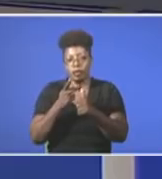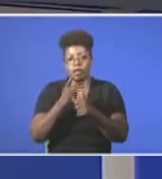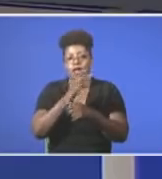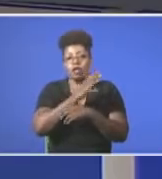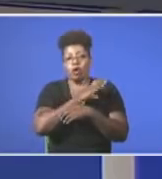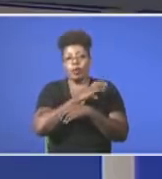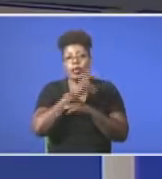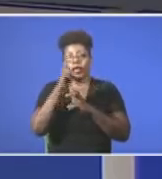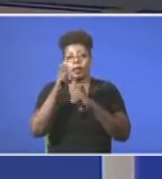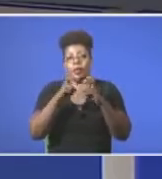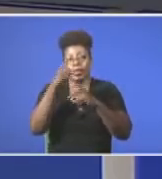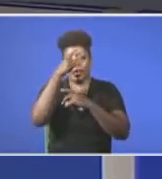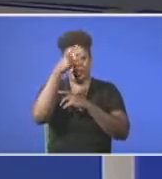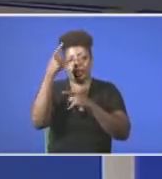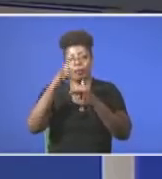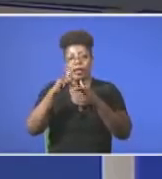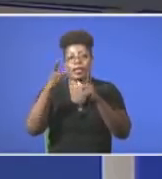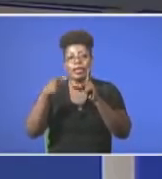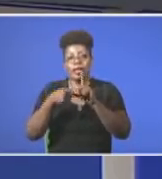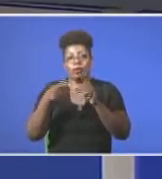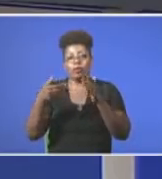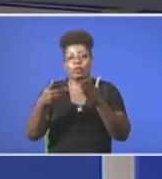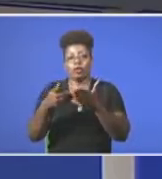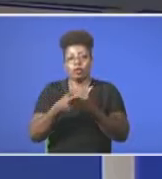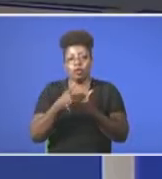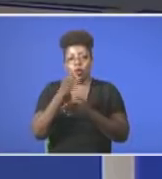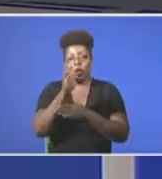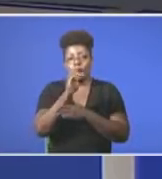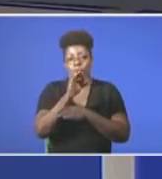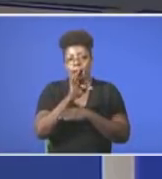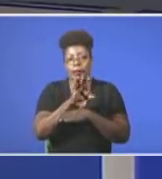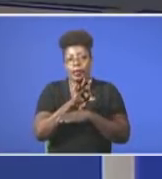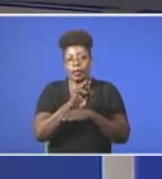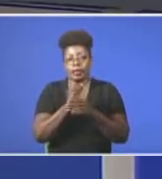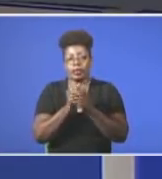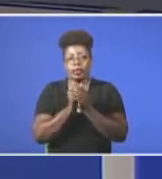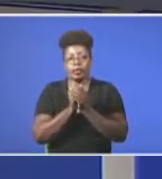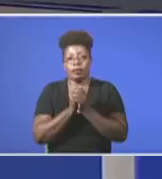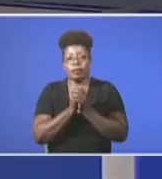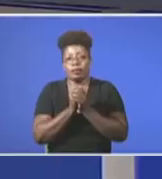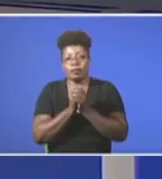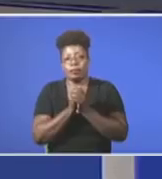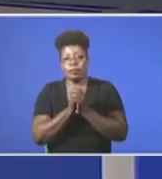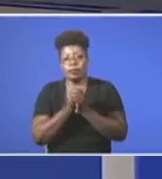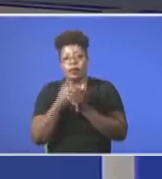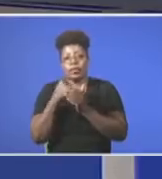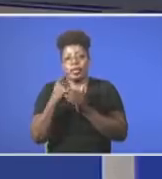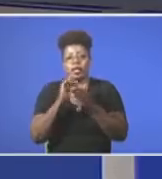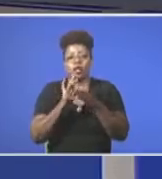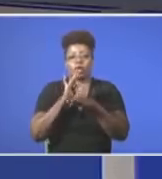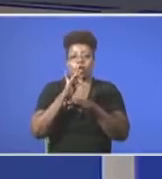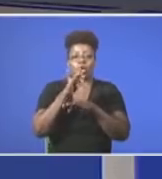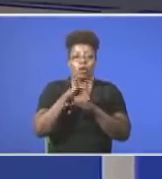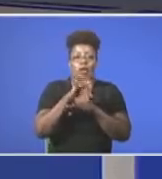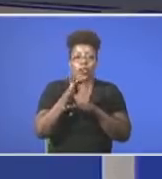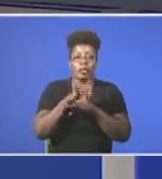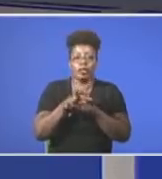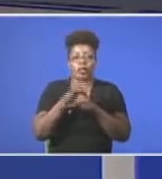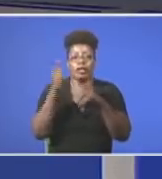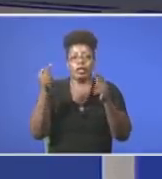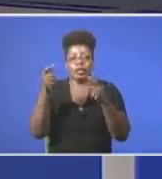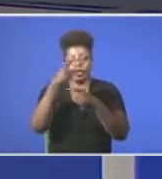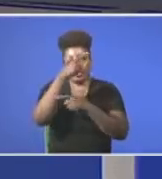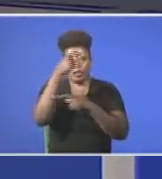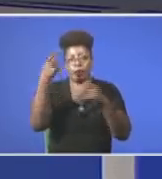in the NBA Summer League with the New Orleans Pelicans. And as we told you earlier, the Bahamas Basketball Federation Summer Thunder Series,